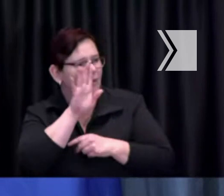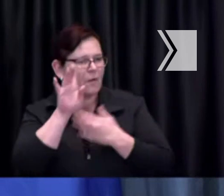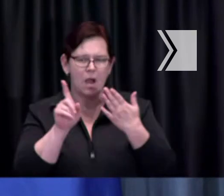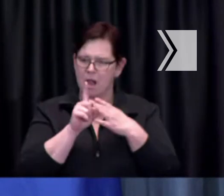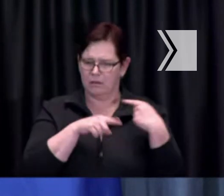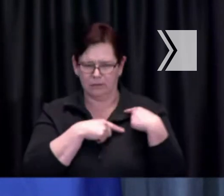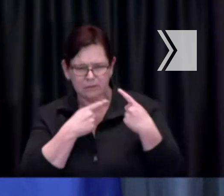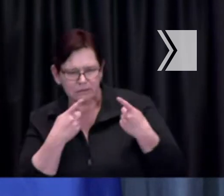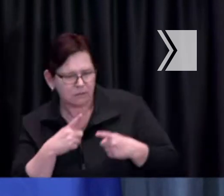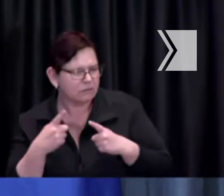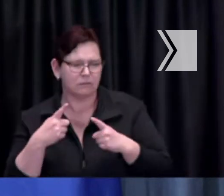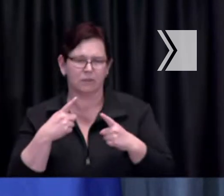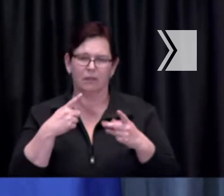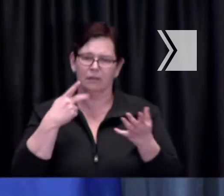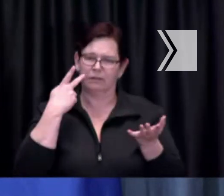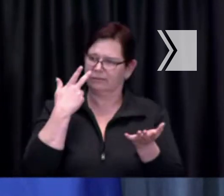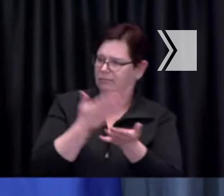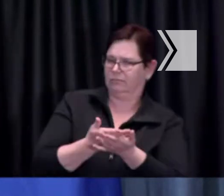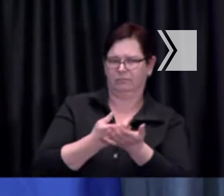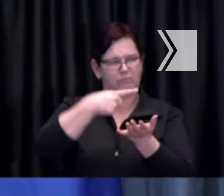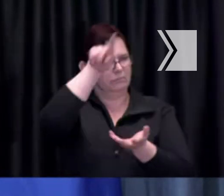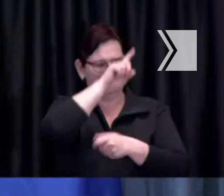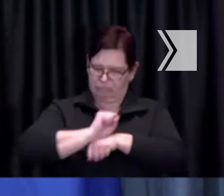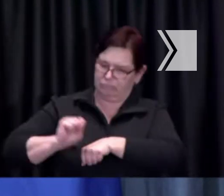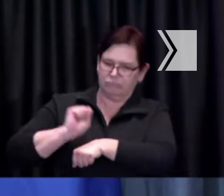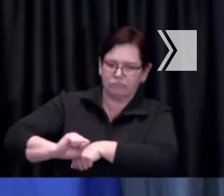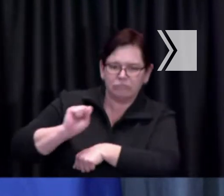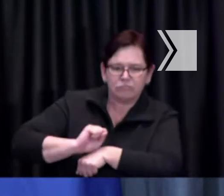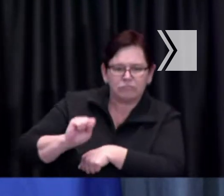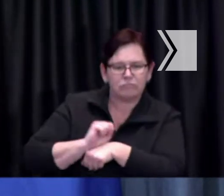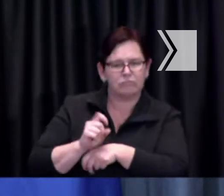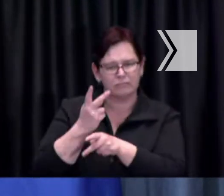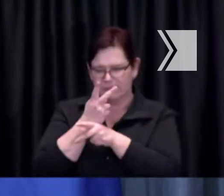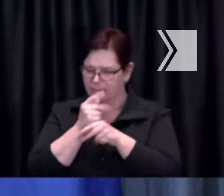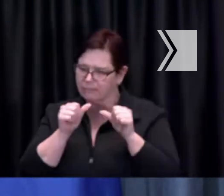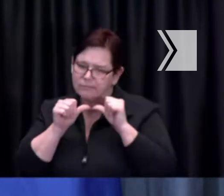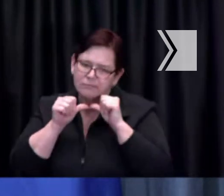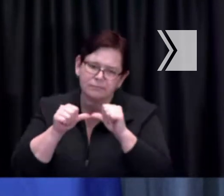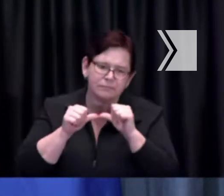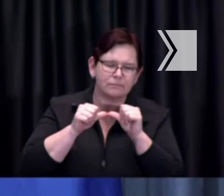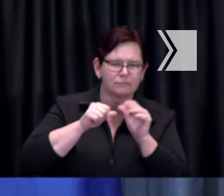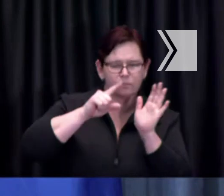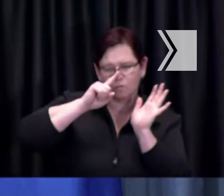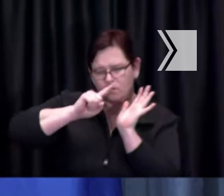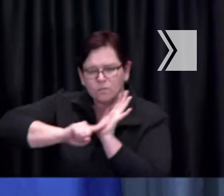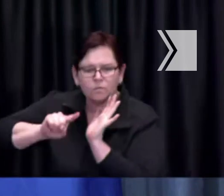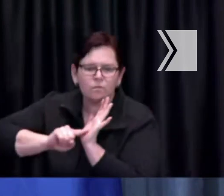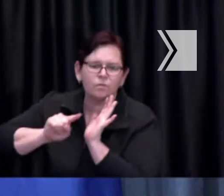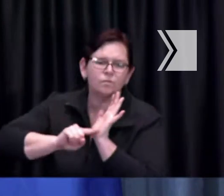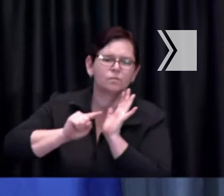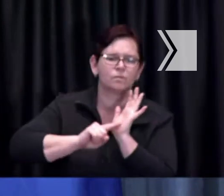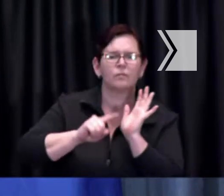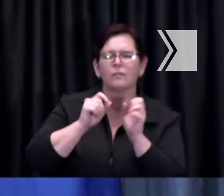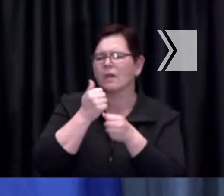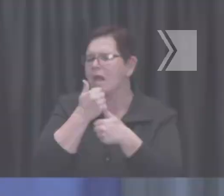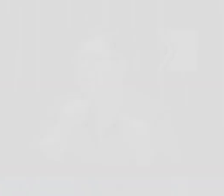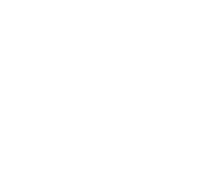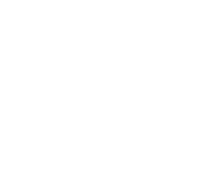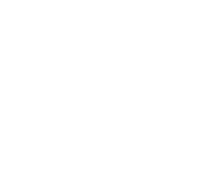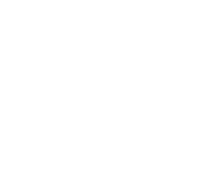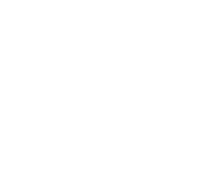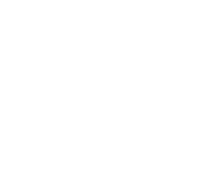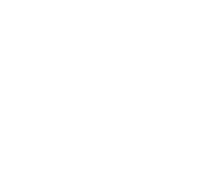assure safety in vaccines and to thoroughly investigate and understand any adverse events.